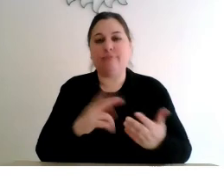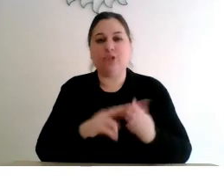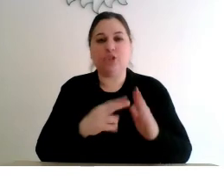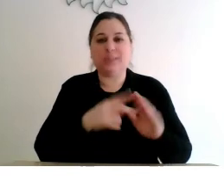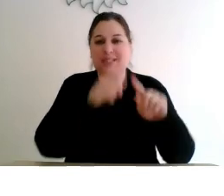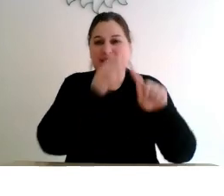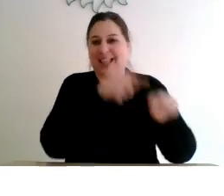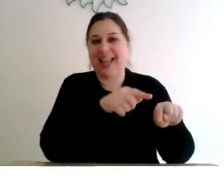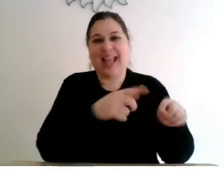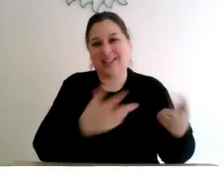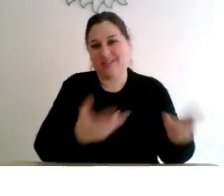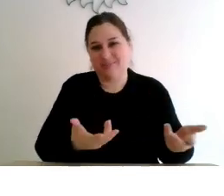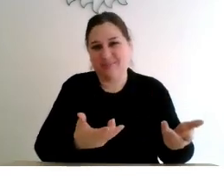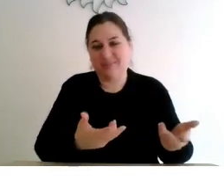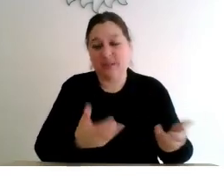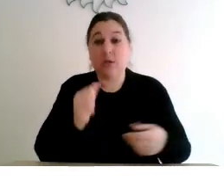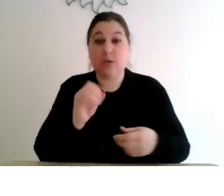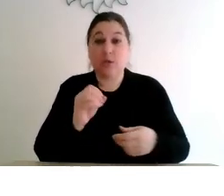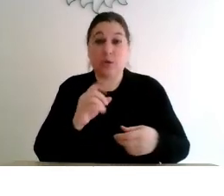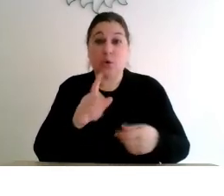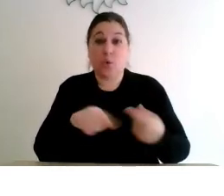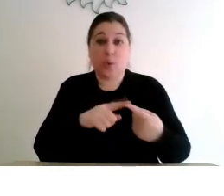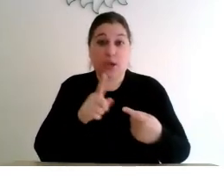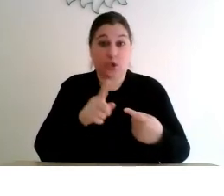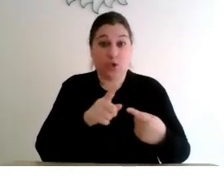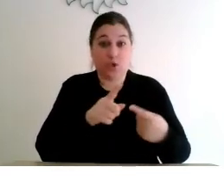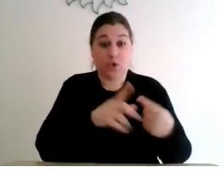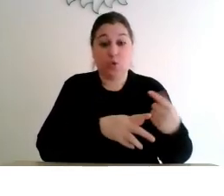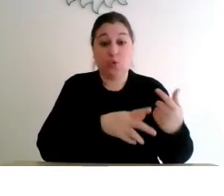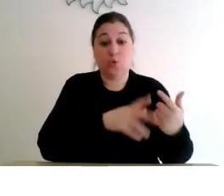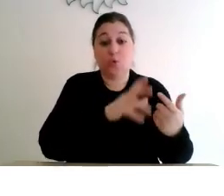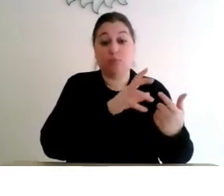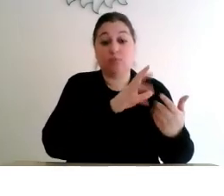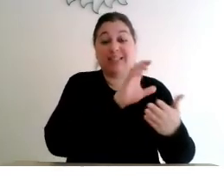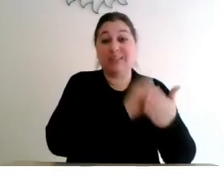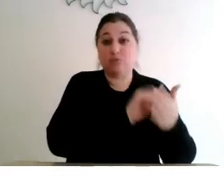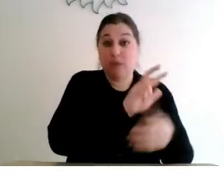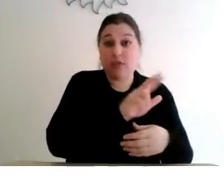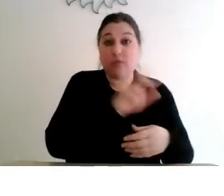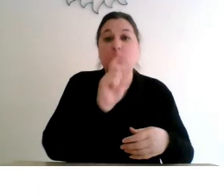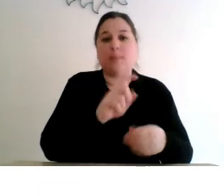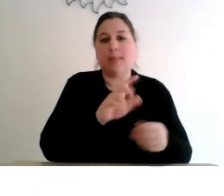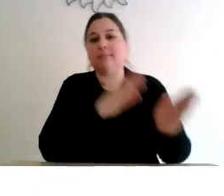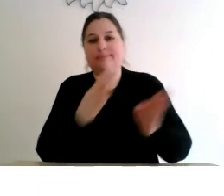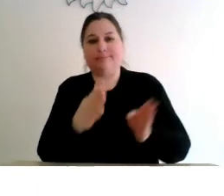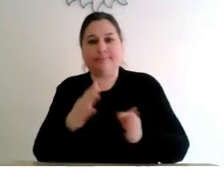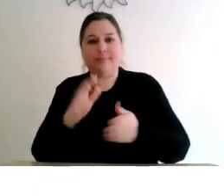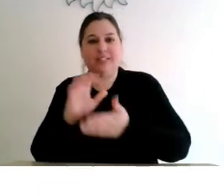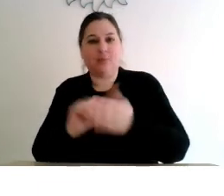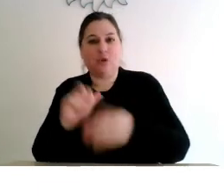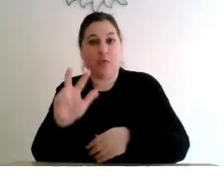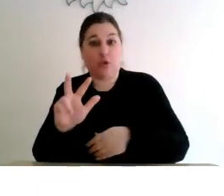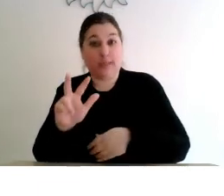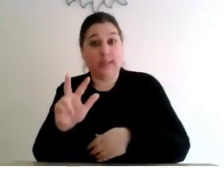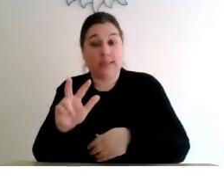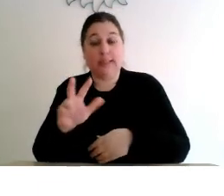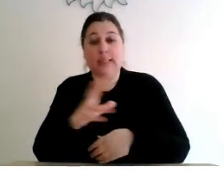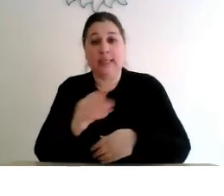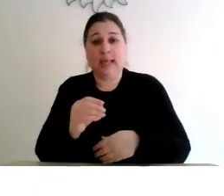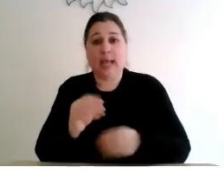same symbol, is greater than 1. All answers, when you plug it